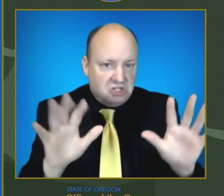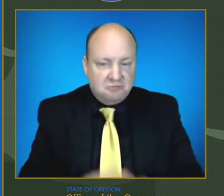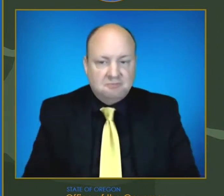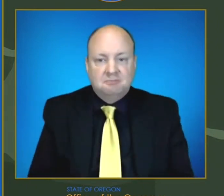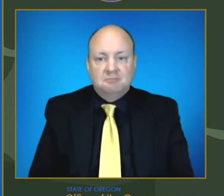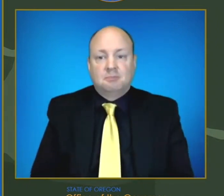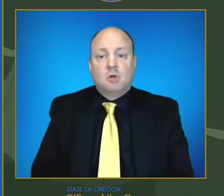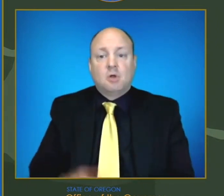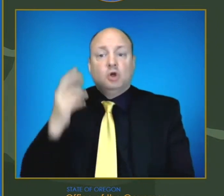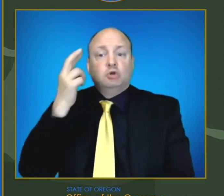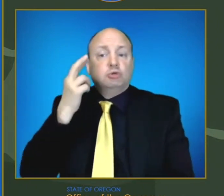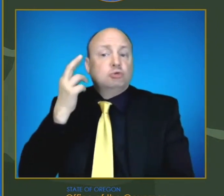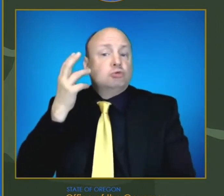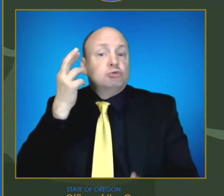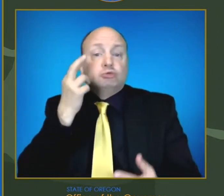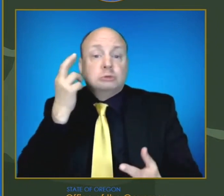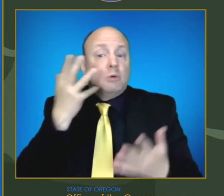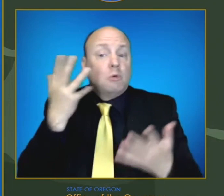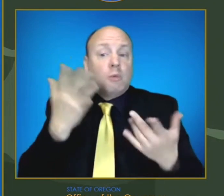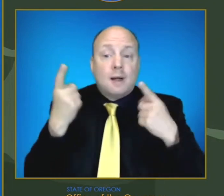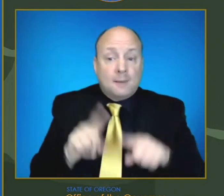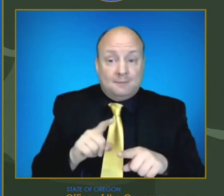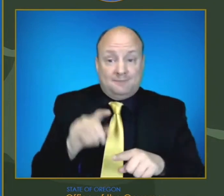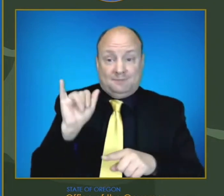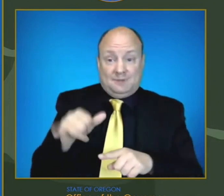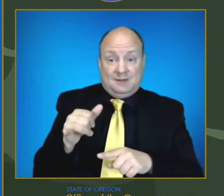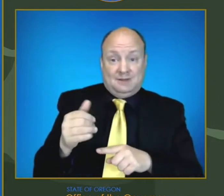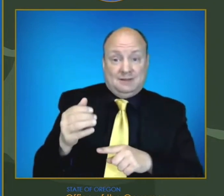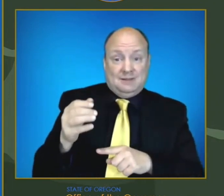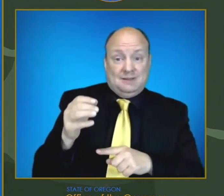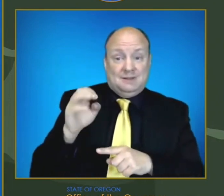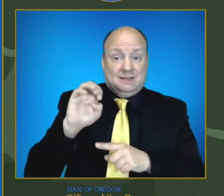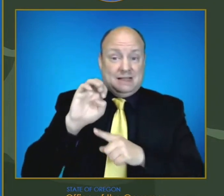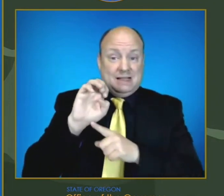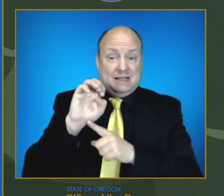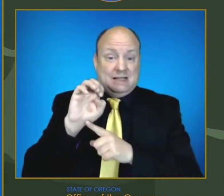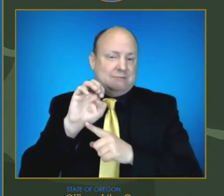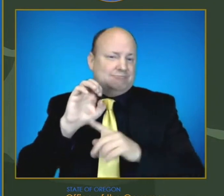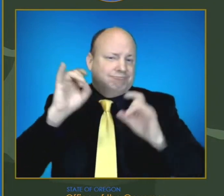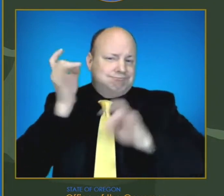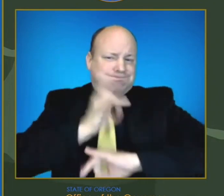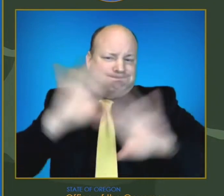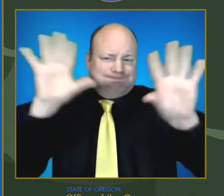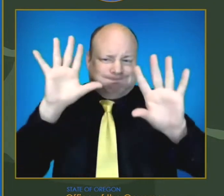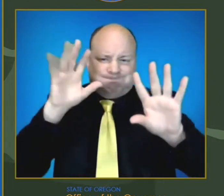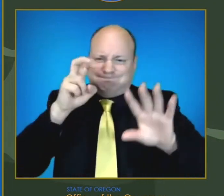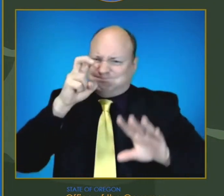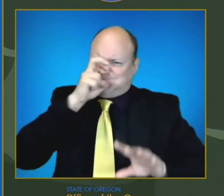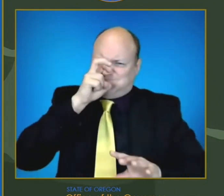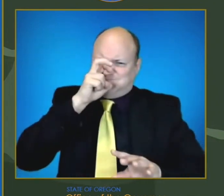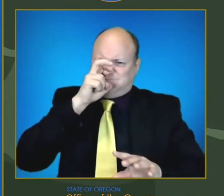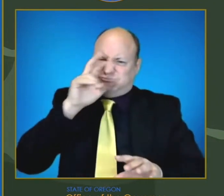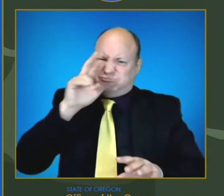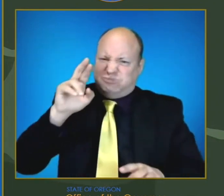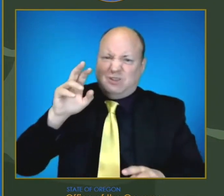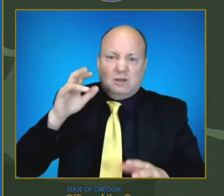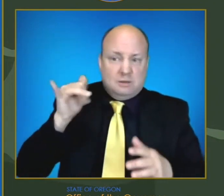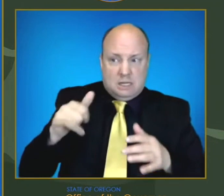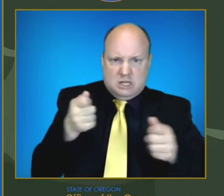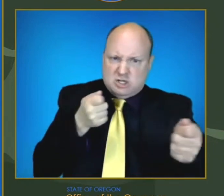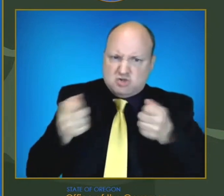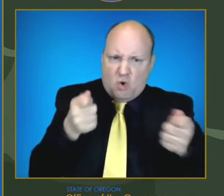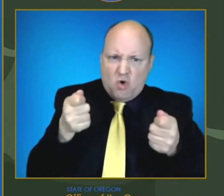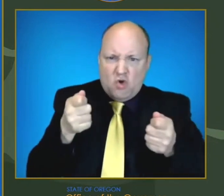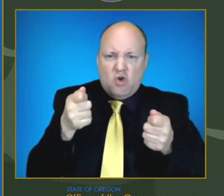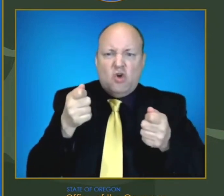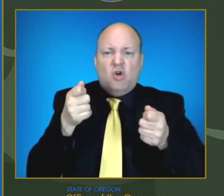risk protections pumped the brakes in counties with the highest infection levels. Warmer weather invited more people outside. Most Oregonians